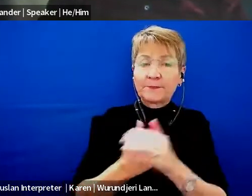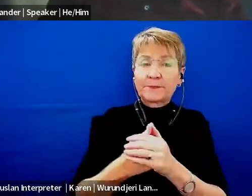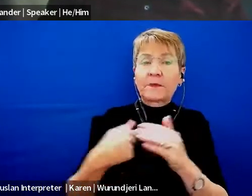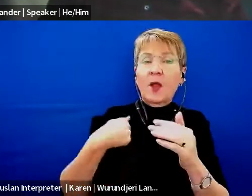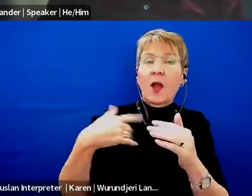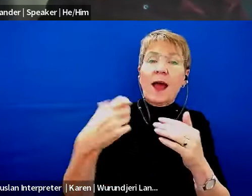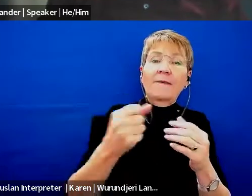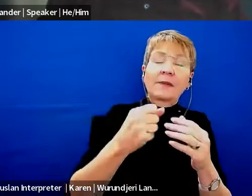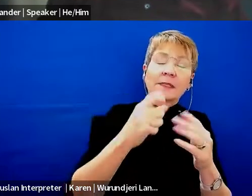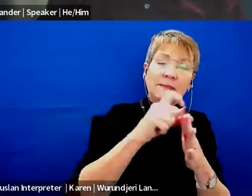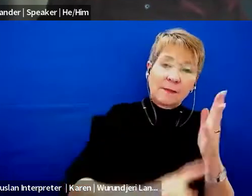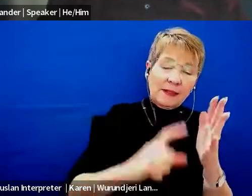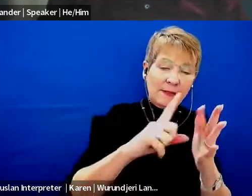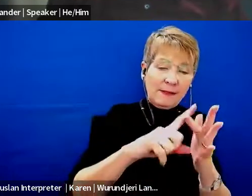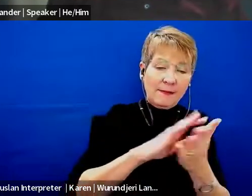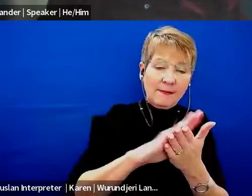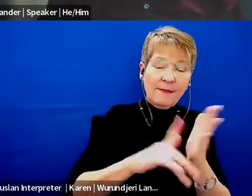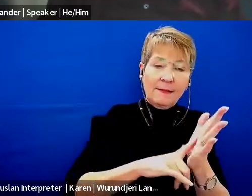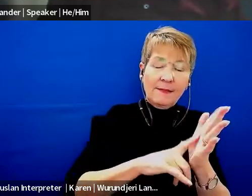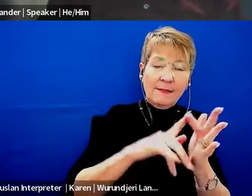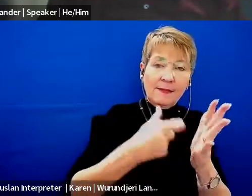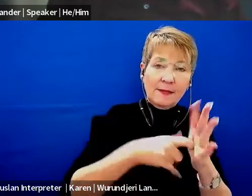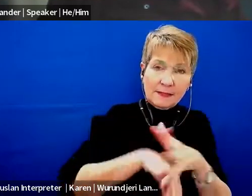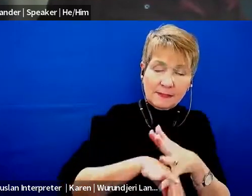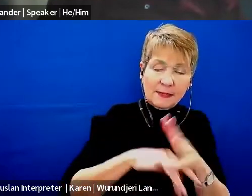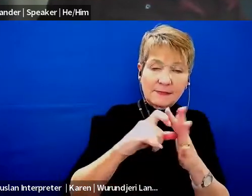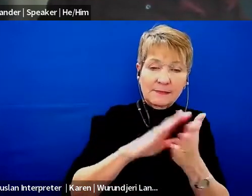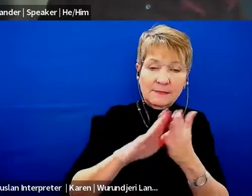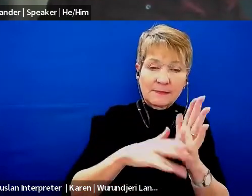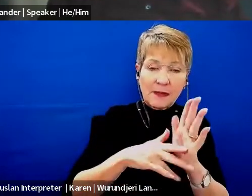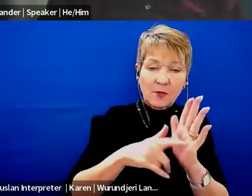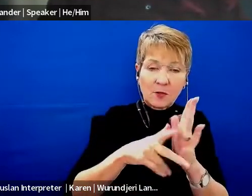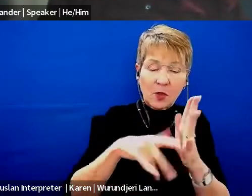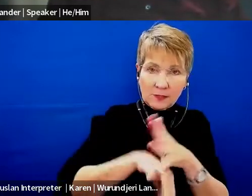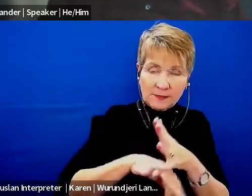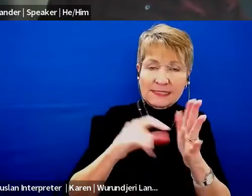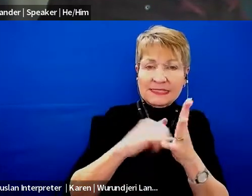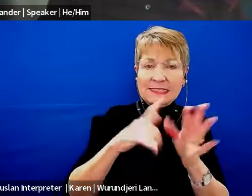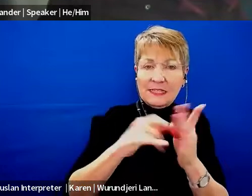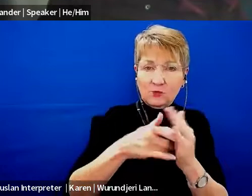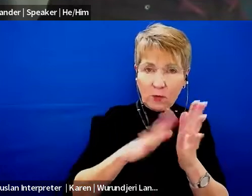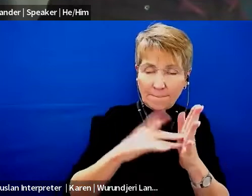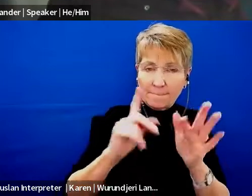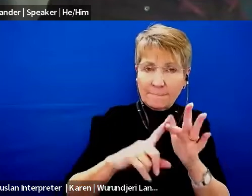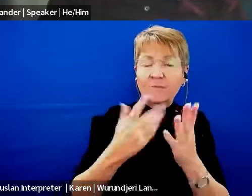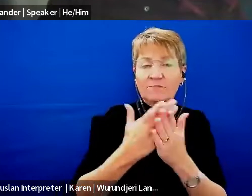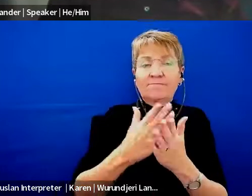syndrome and am proud to be your guide for this webinar, helping to facilitate this important discussion on inclusion in